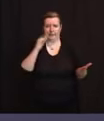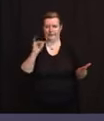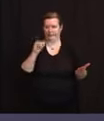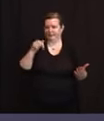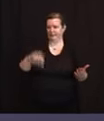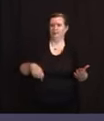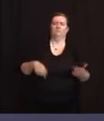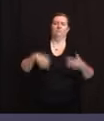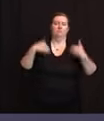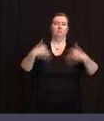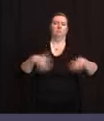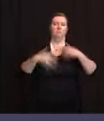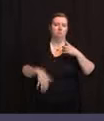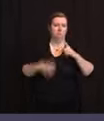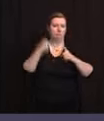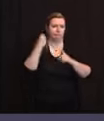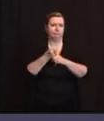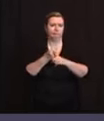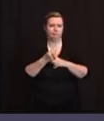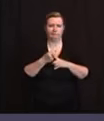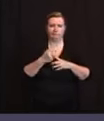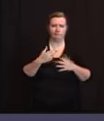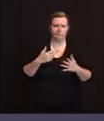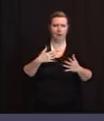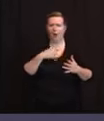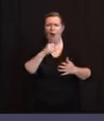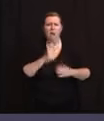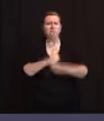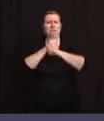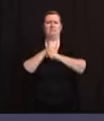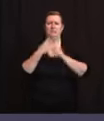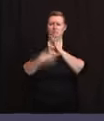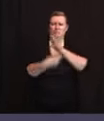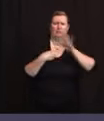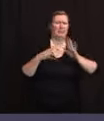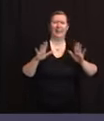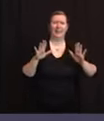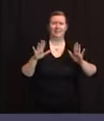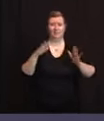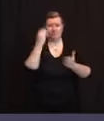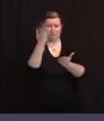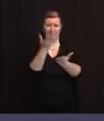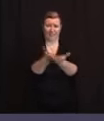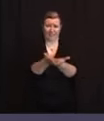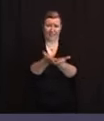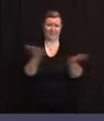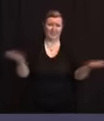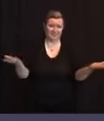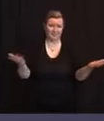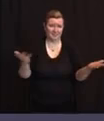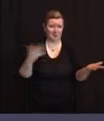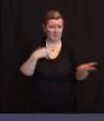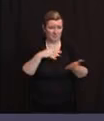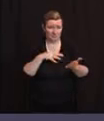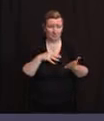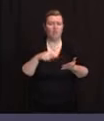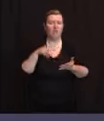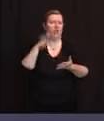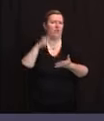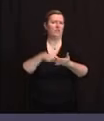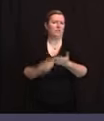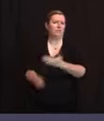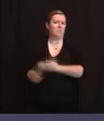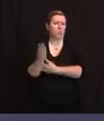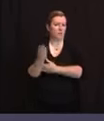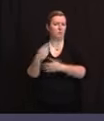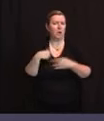it defensive at all. I view it as let's make sure everybody knows what the facts are. In fact, I got interviewed this morning by somebody, and I took the hook on the premise of a